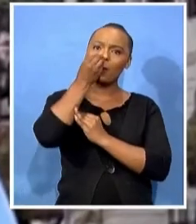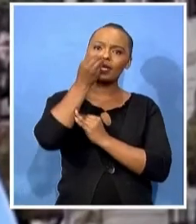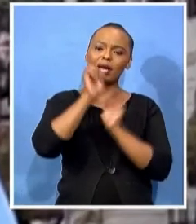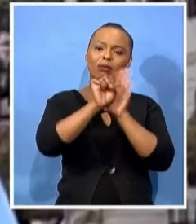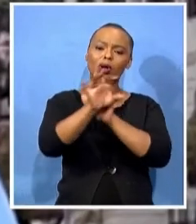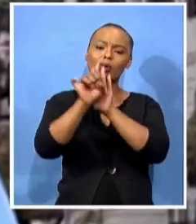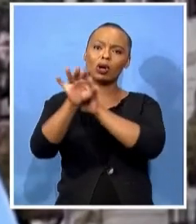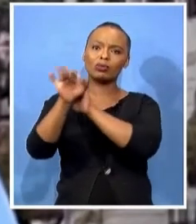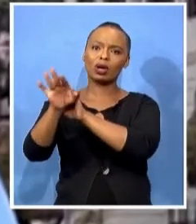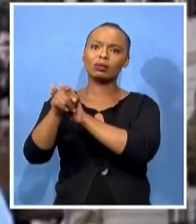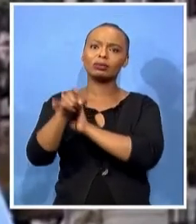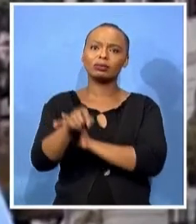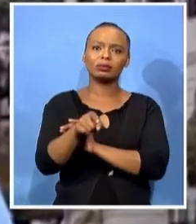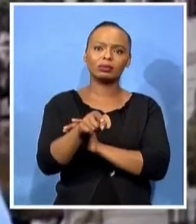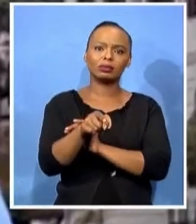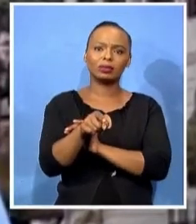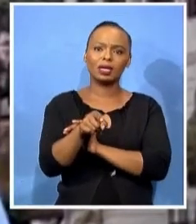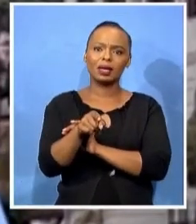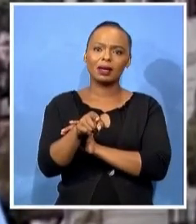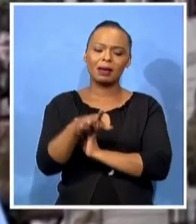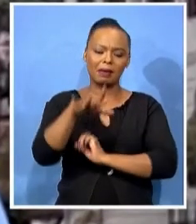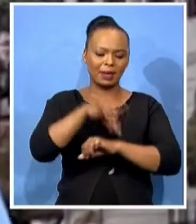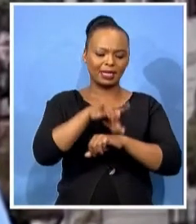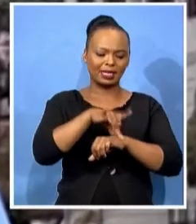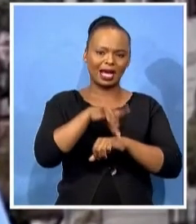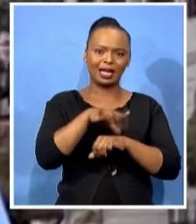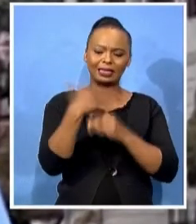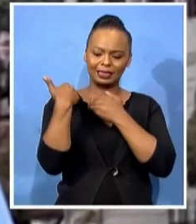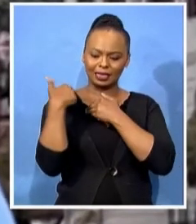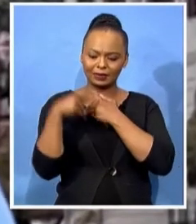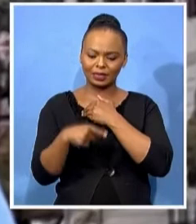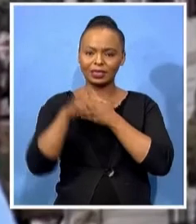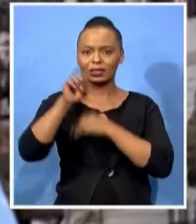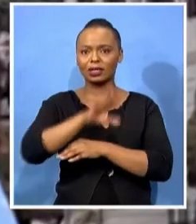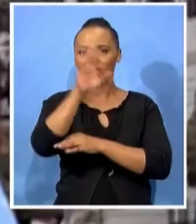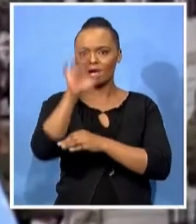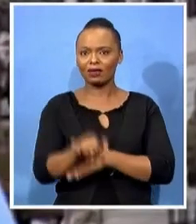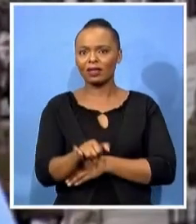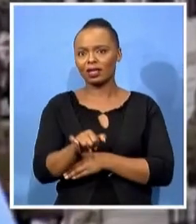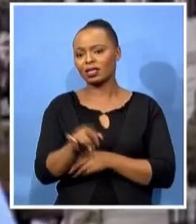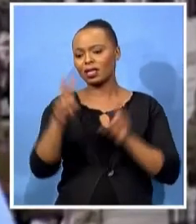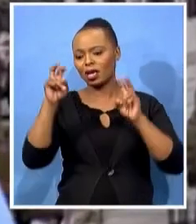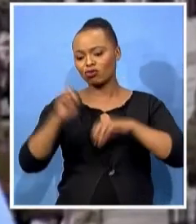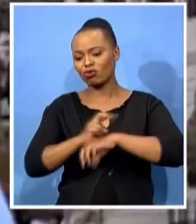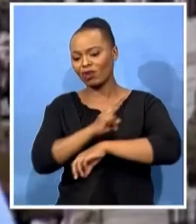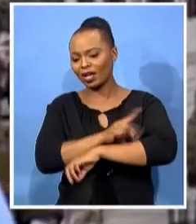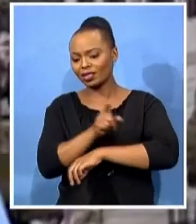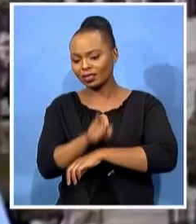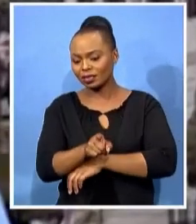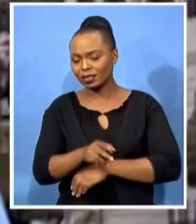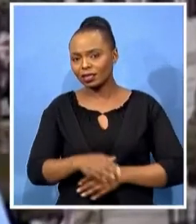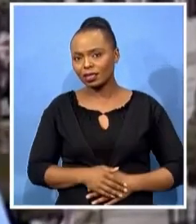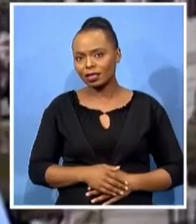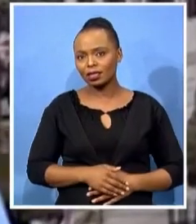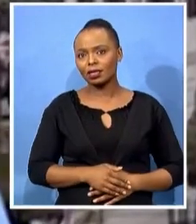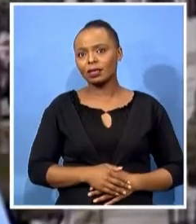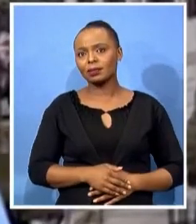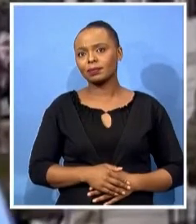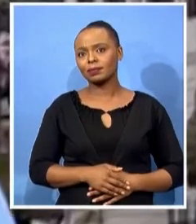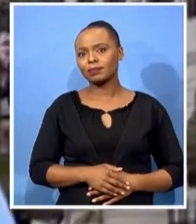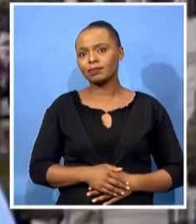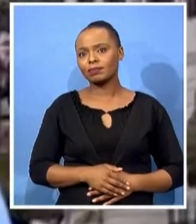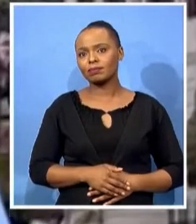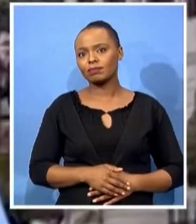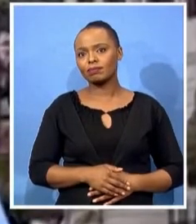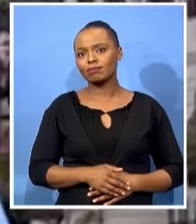Africa's plans to vaccinate against the virus. Now, it seems like a trust gap seems to be building between the government